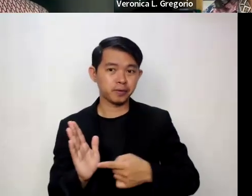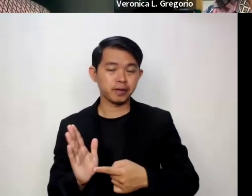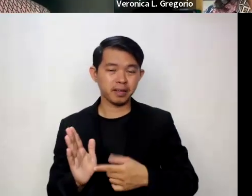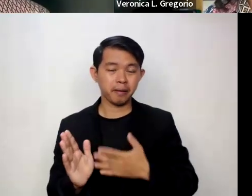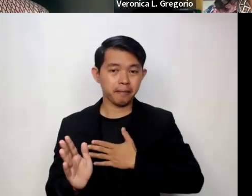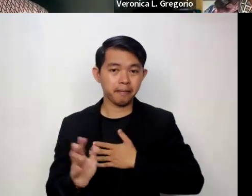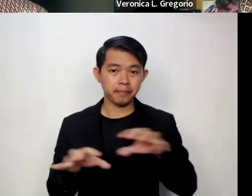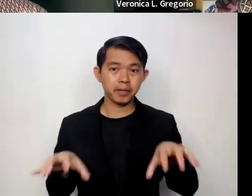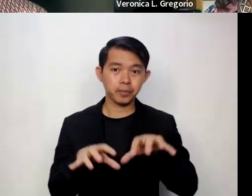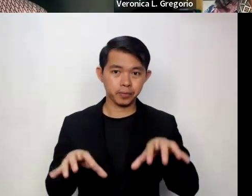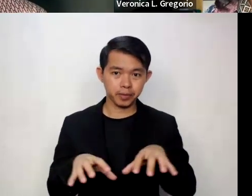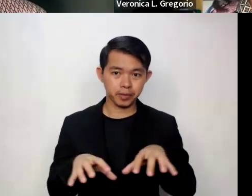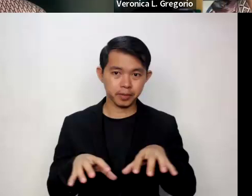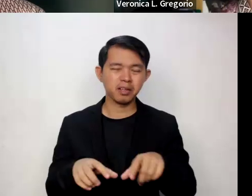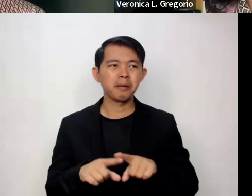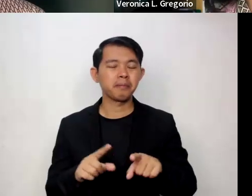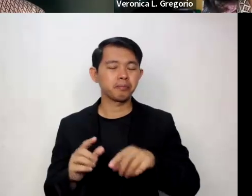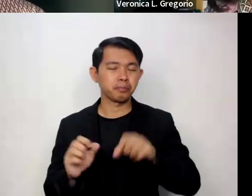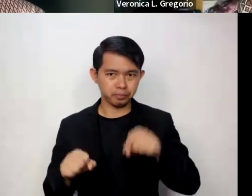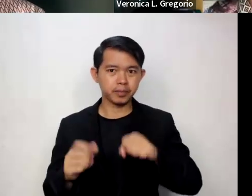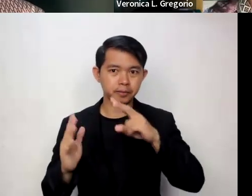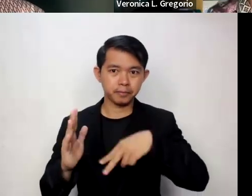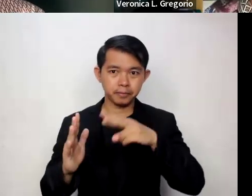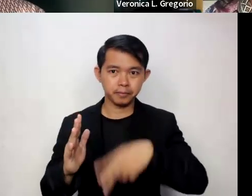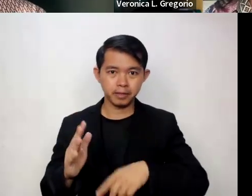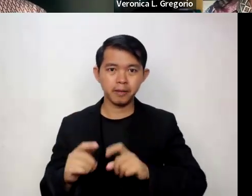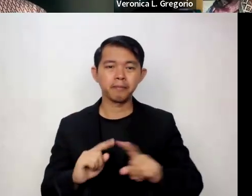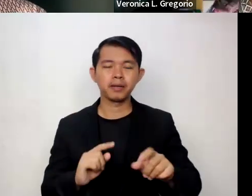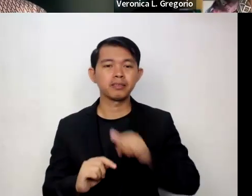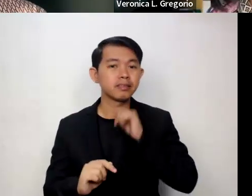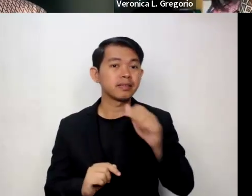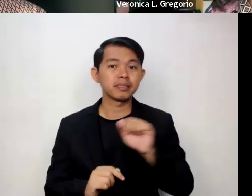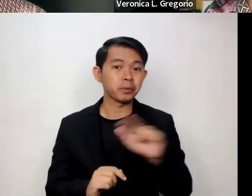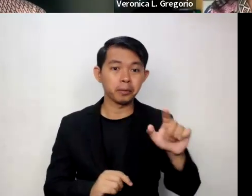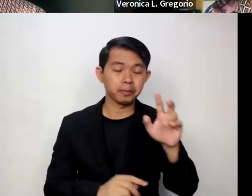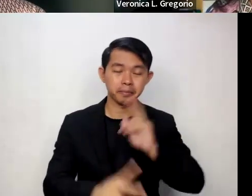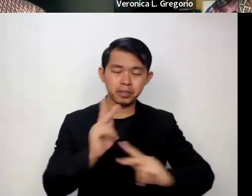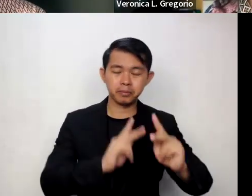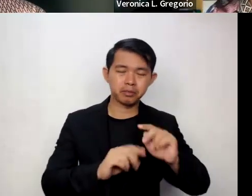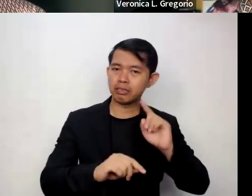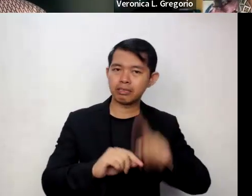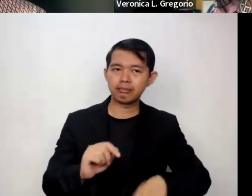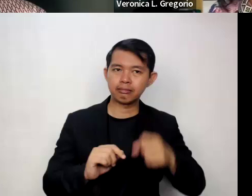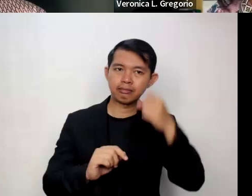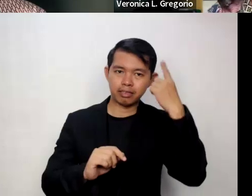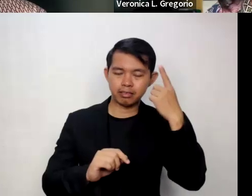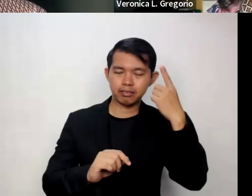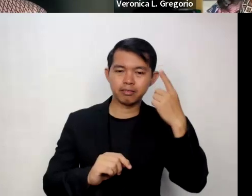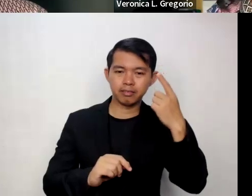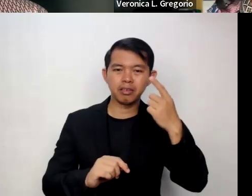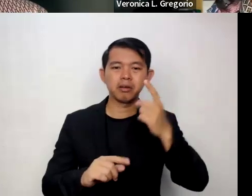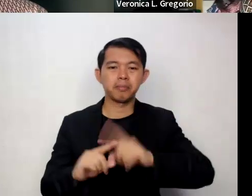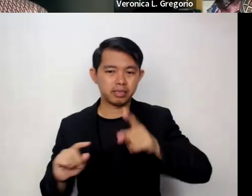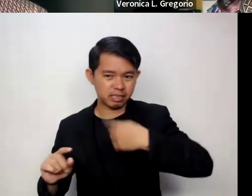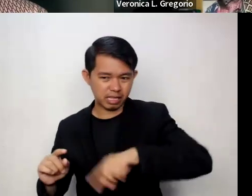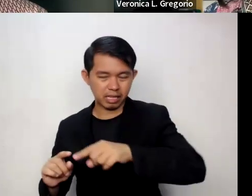that you speak and you can read it. But not really. We know, who has the time. Most of the time, tayo lang ang nagbabasa